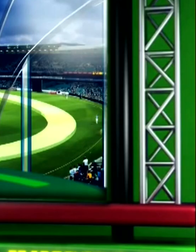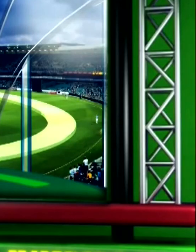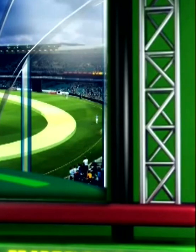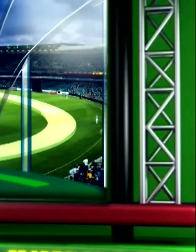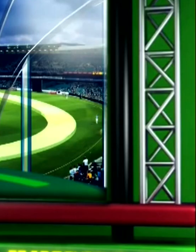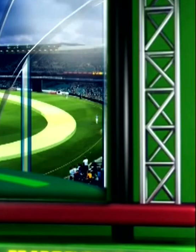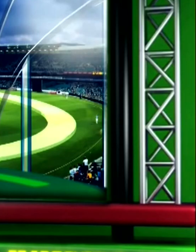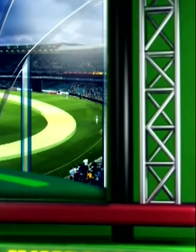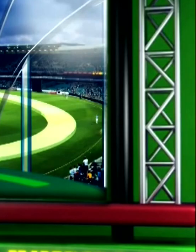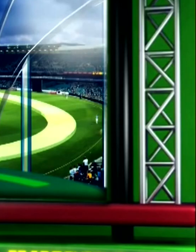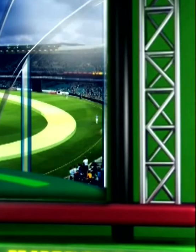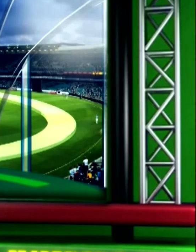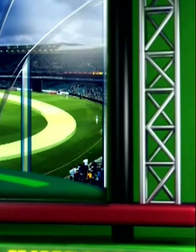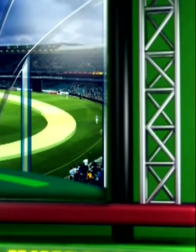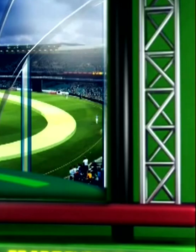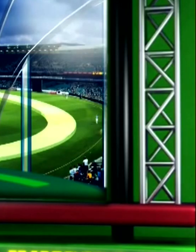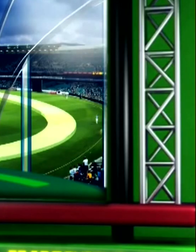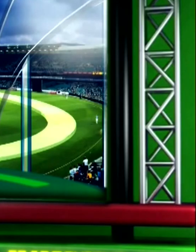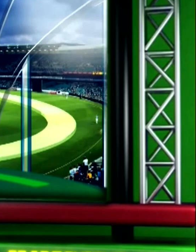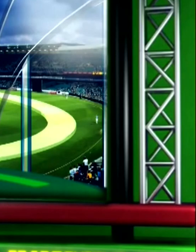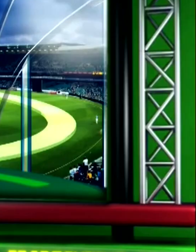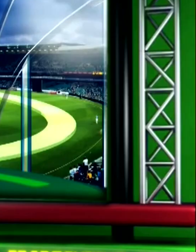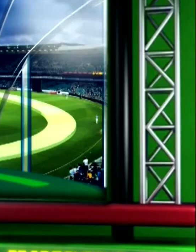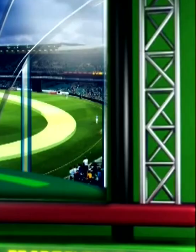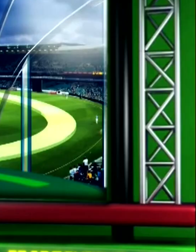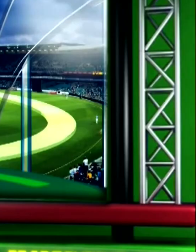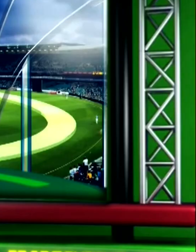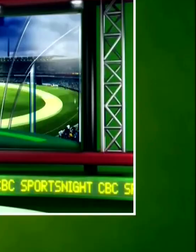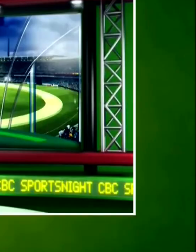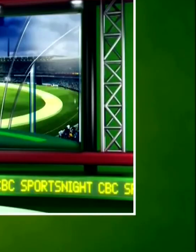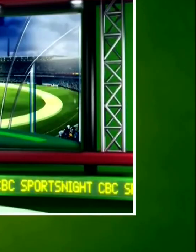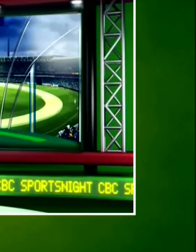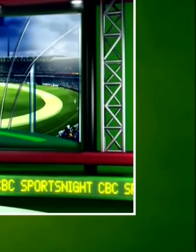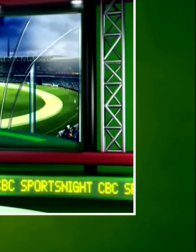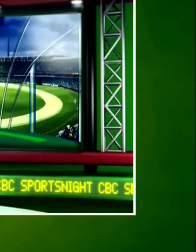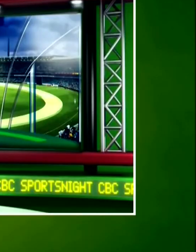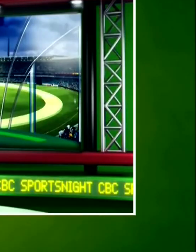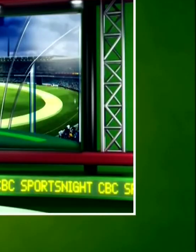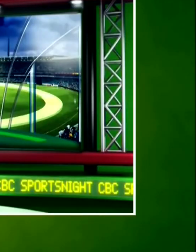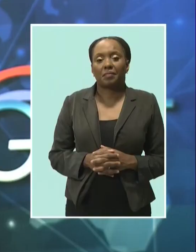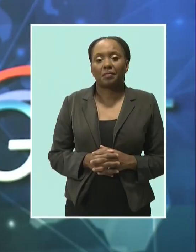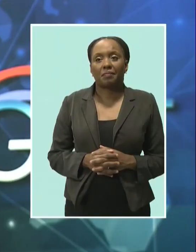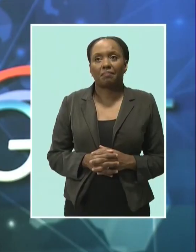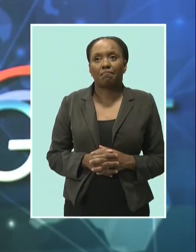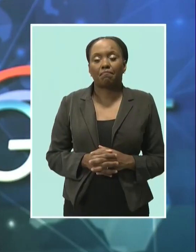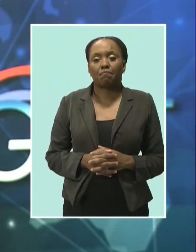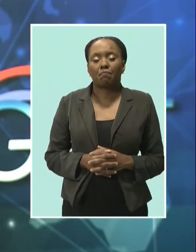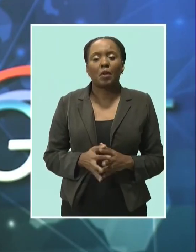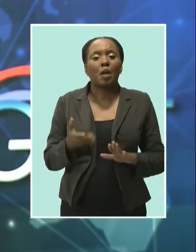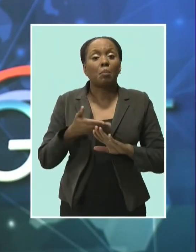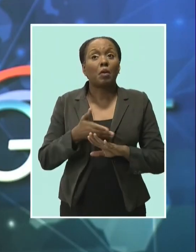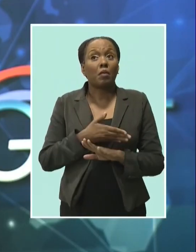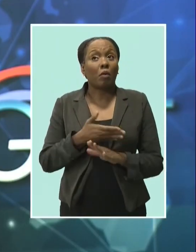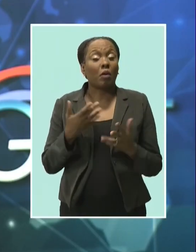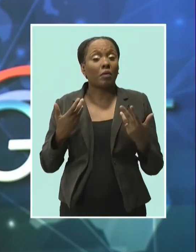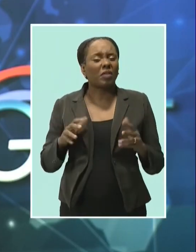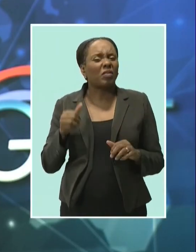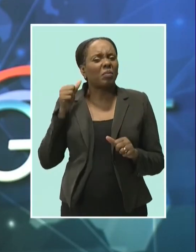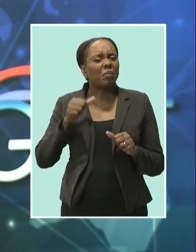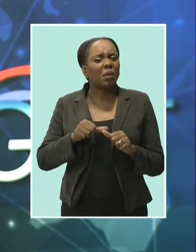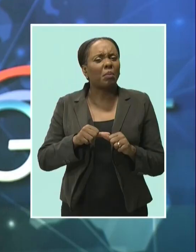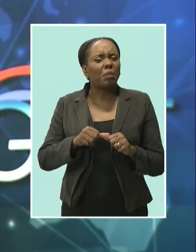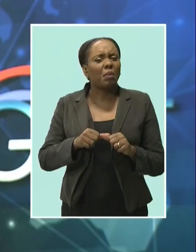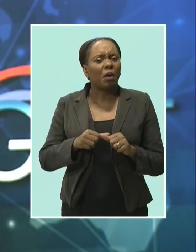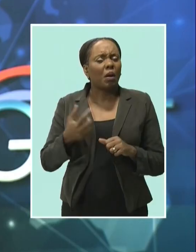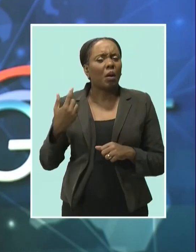Shakira Selman and Rasheda Williams Shane that is sports tonight back over to you this before we go remember earlier in the